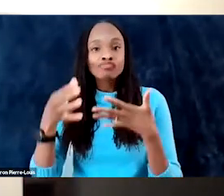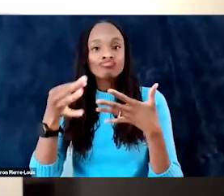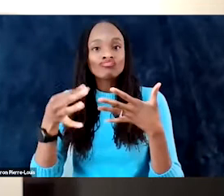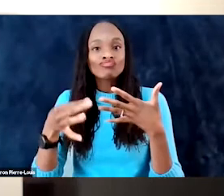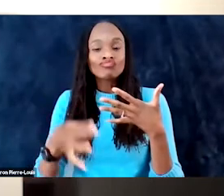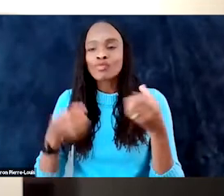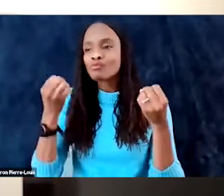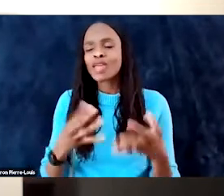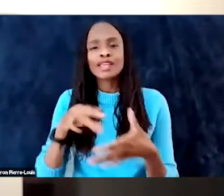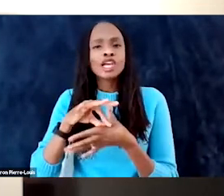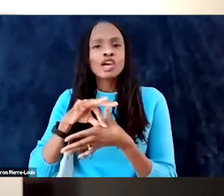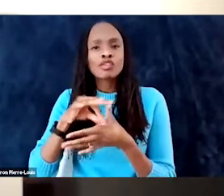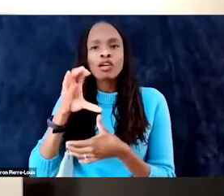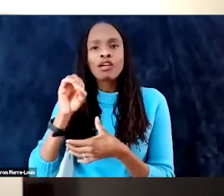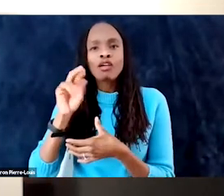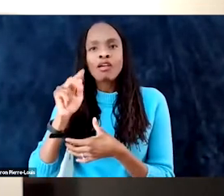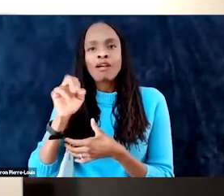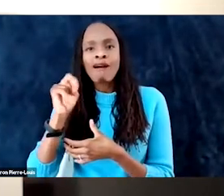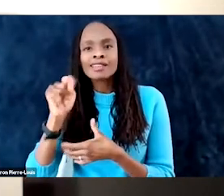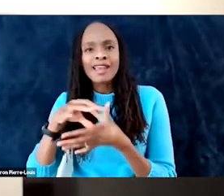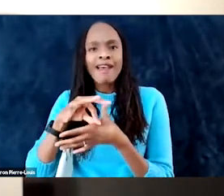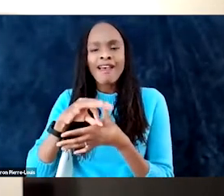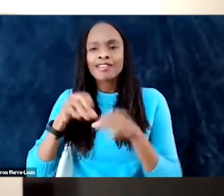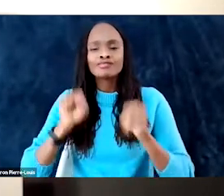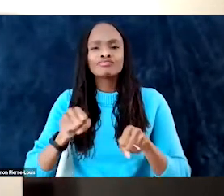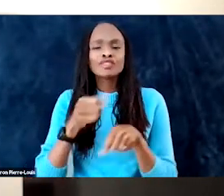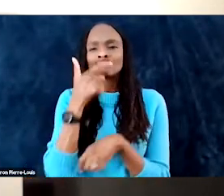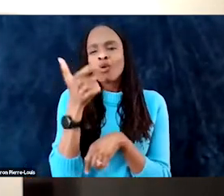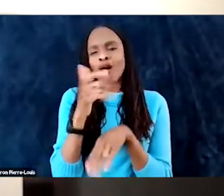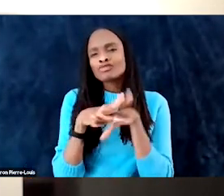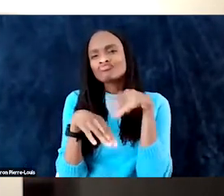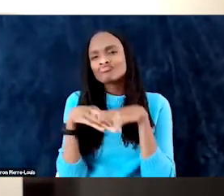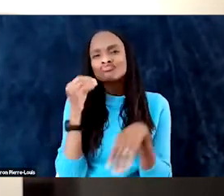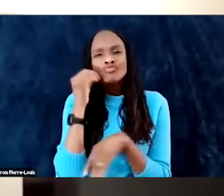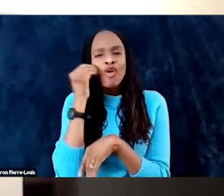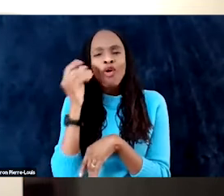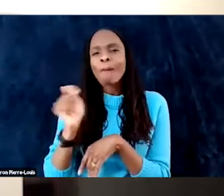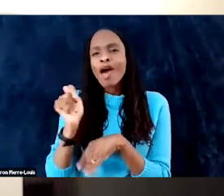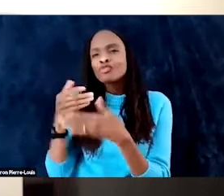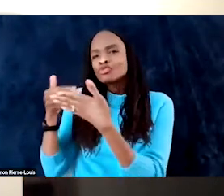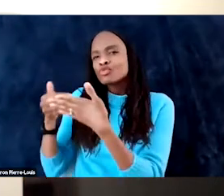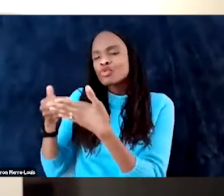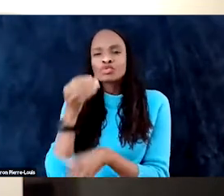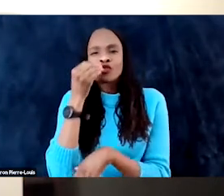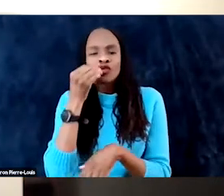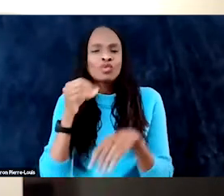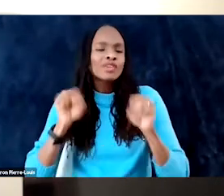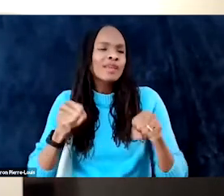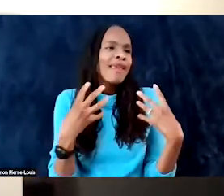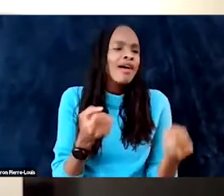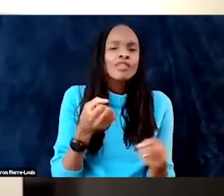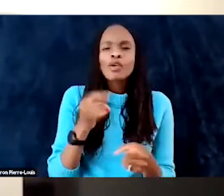content watched in their comfortable home where the bathroom's nearby and the food is as healthy or unhealthy as you want